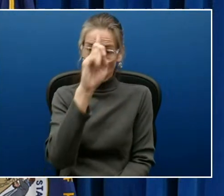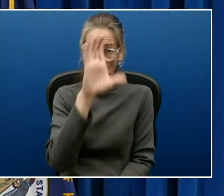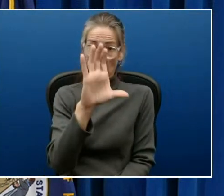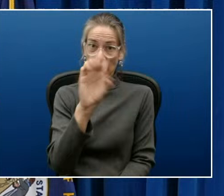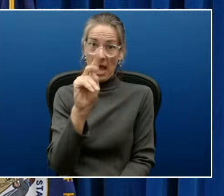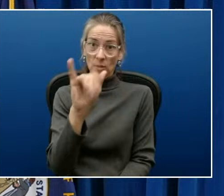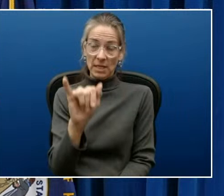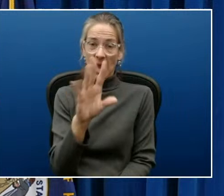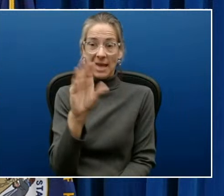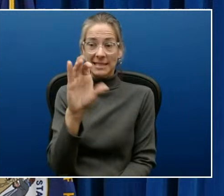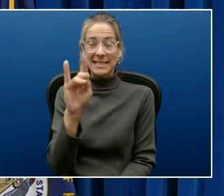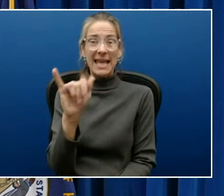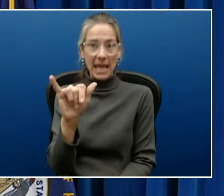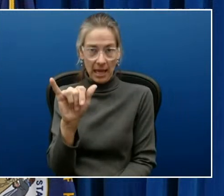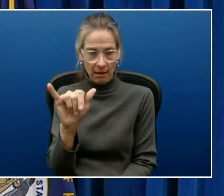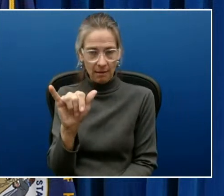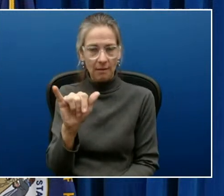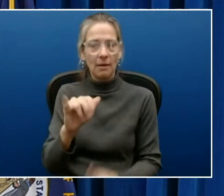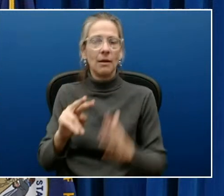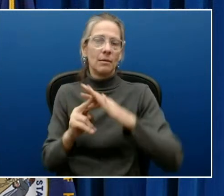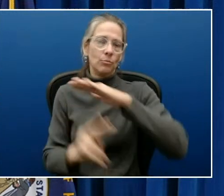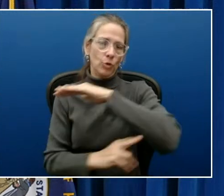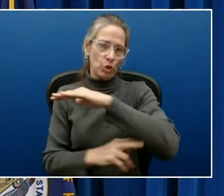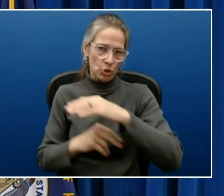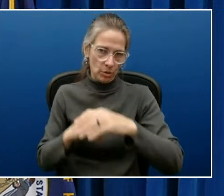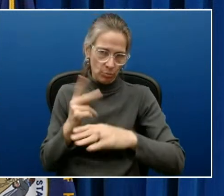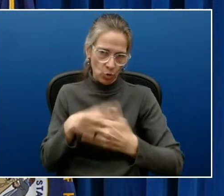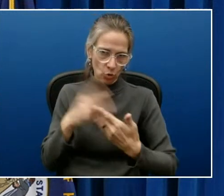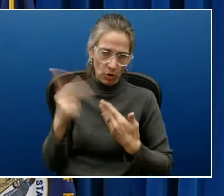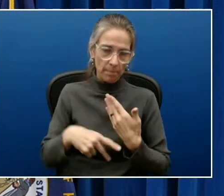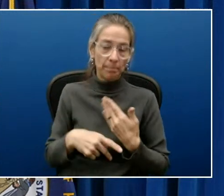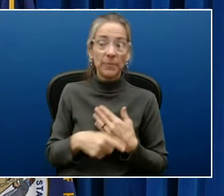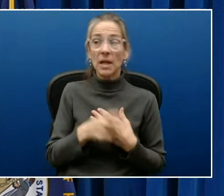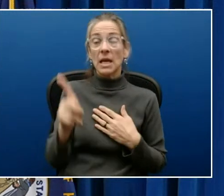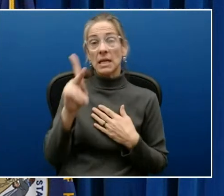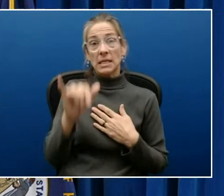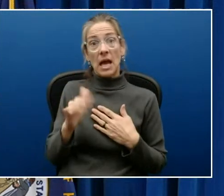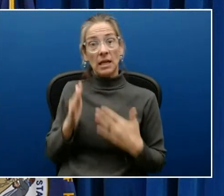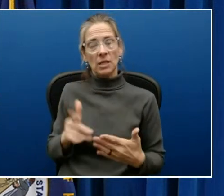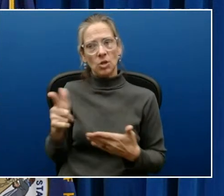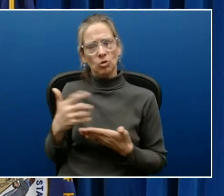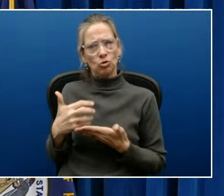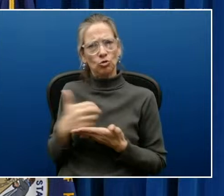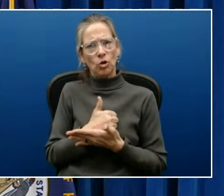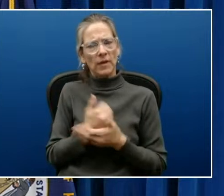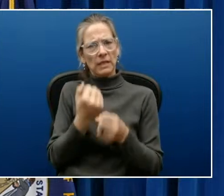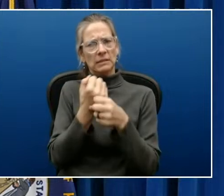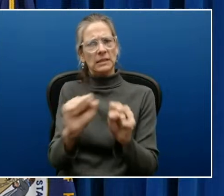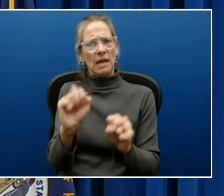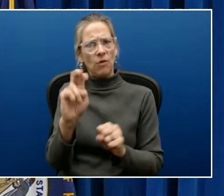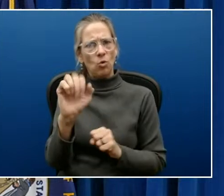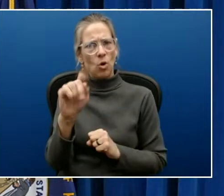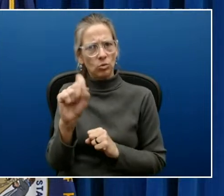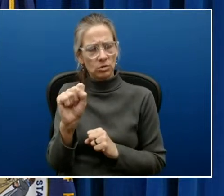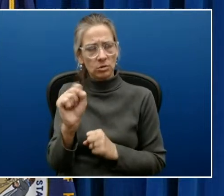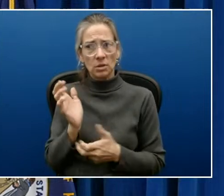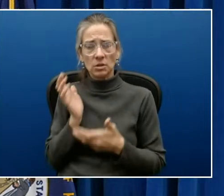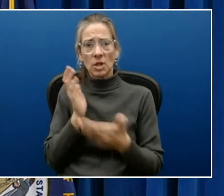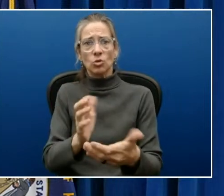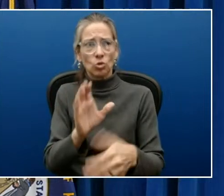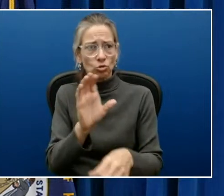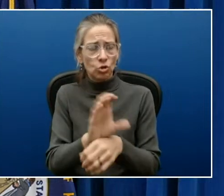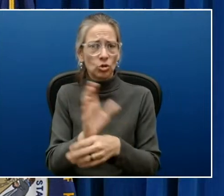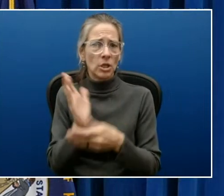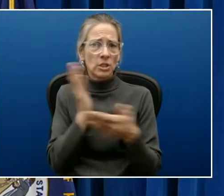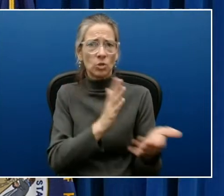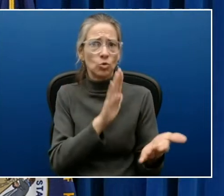program. Kentuckians deserve those safe, modern roadways when they're driving to work, taking their kids to school, or going to church. So today